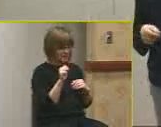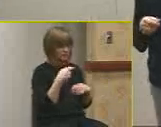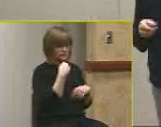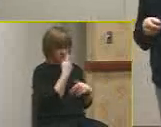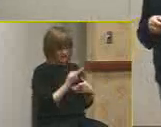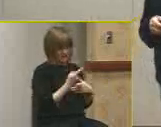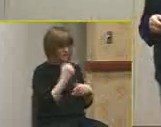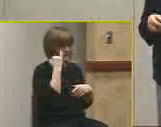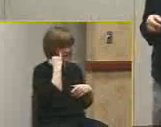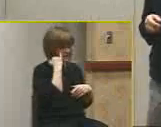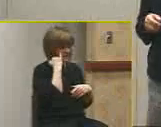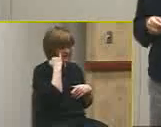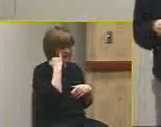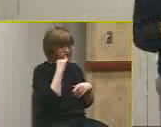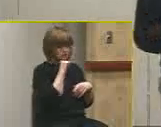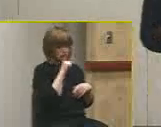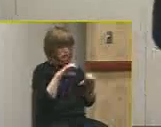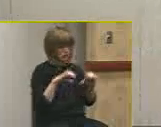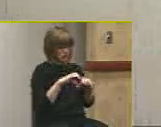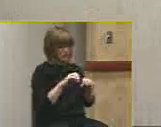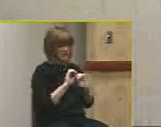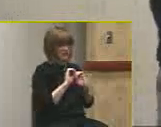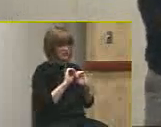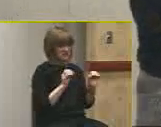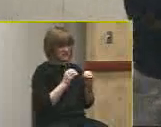done, there's nothing else you will do.